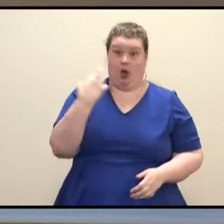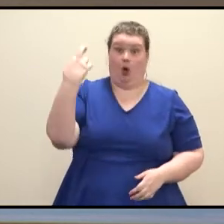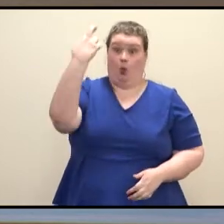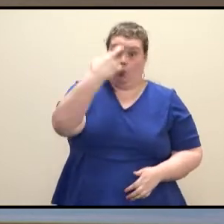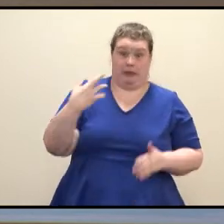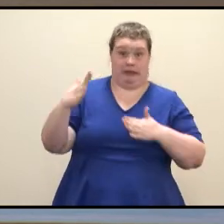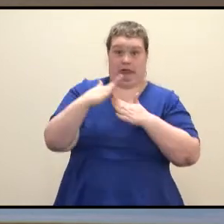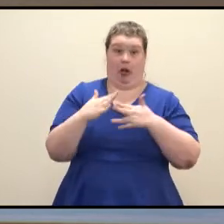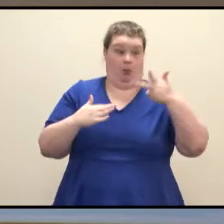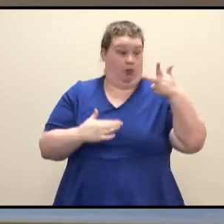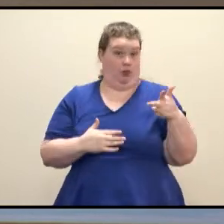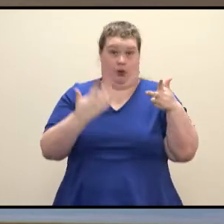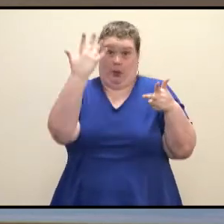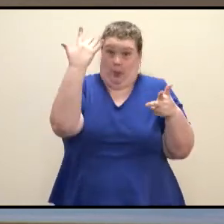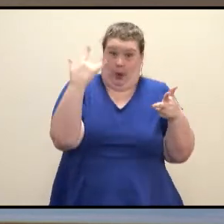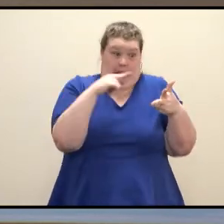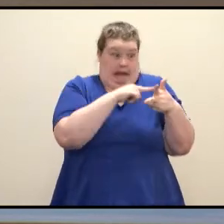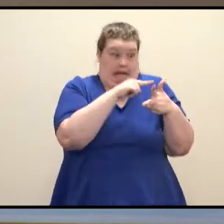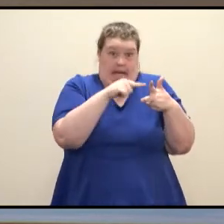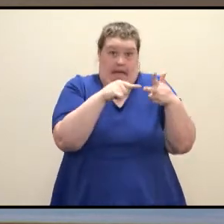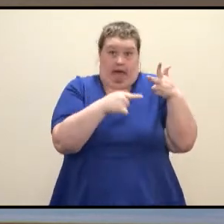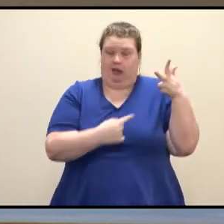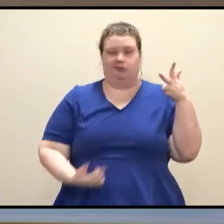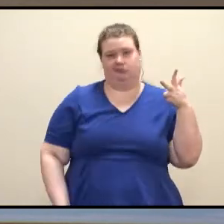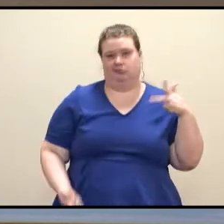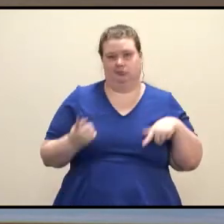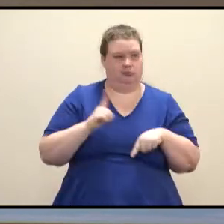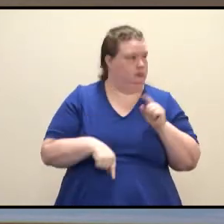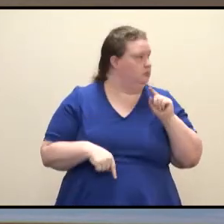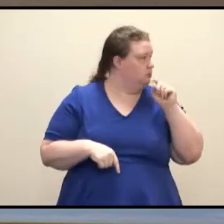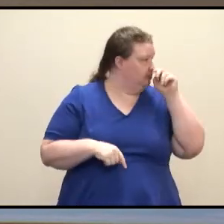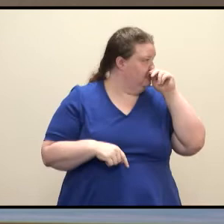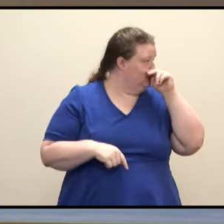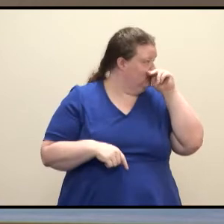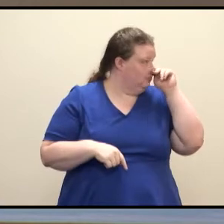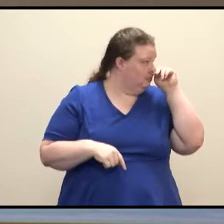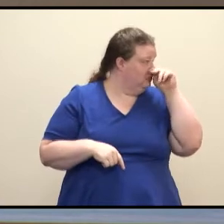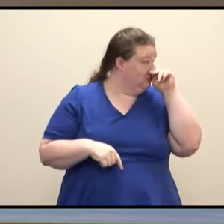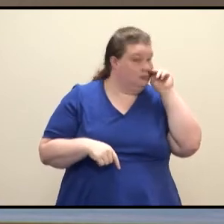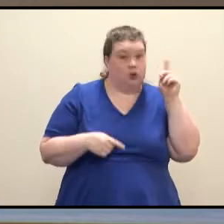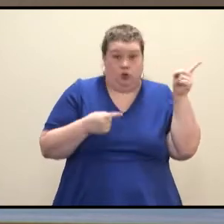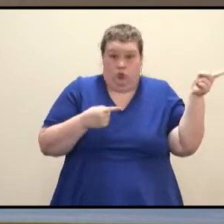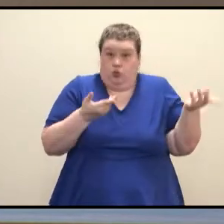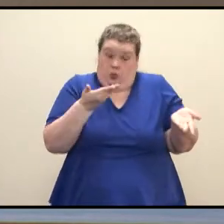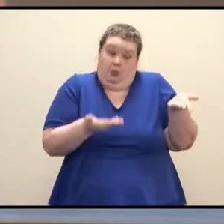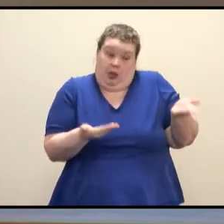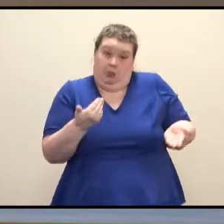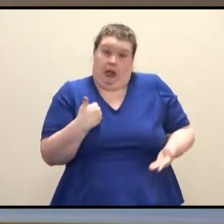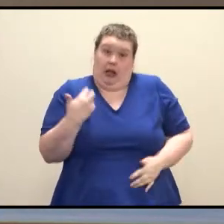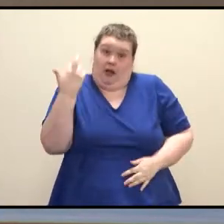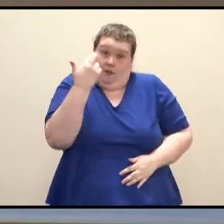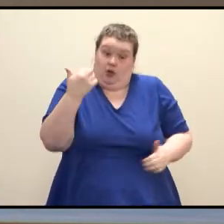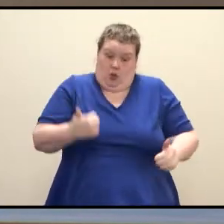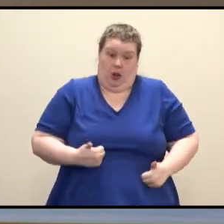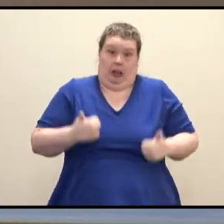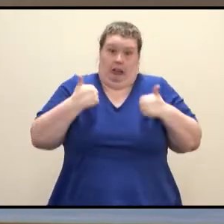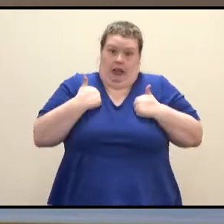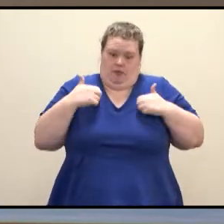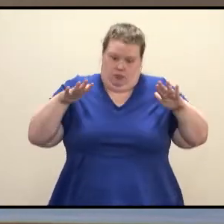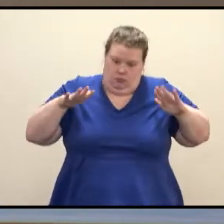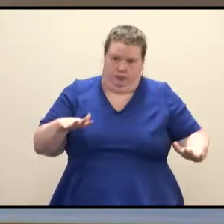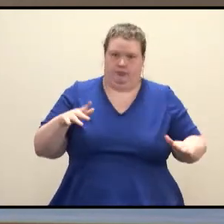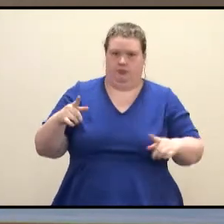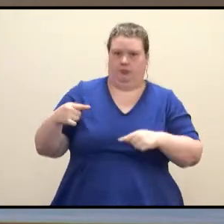say, here are the top 3 reasons. You may have your own reasons that just because you've lived here longer than I